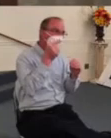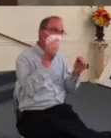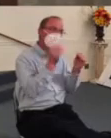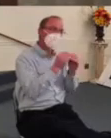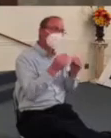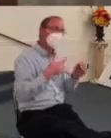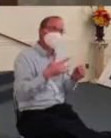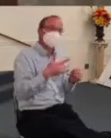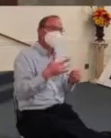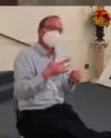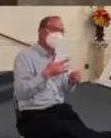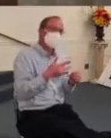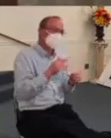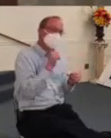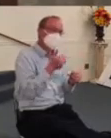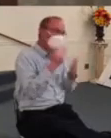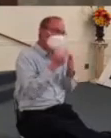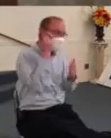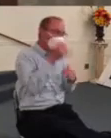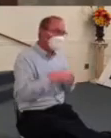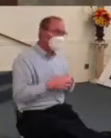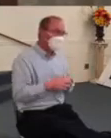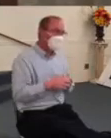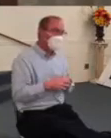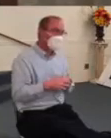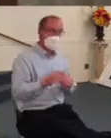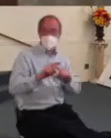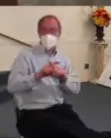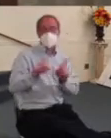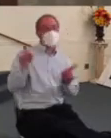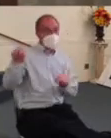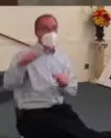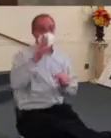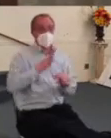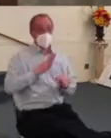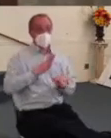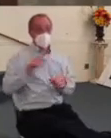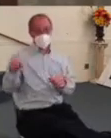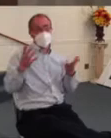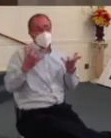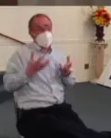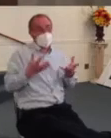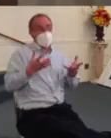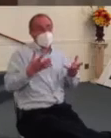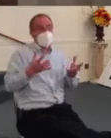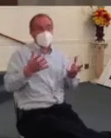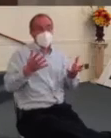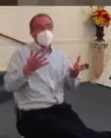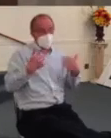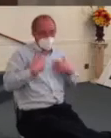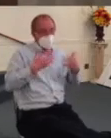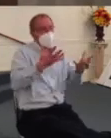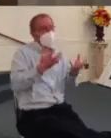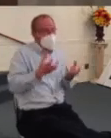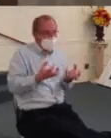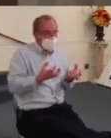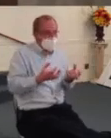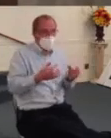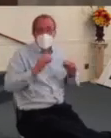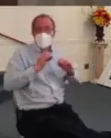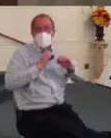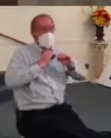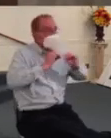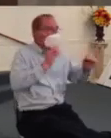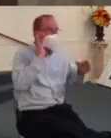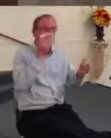desire, and she had determination, and nothing was going to stop her. Can you see her as she opens